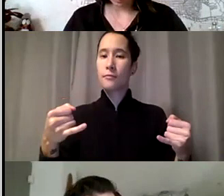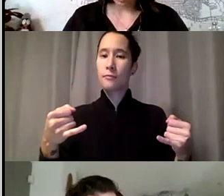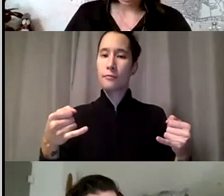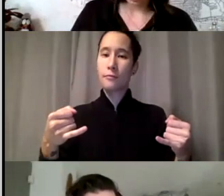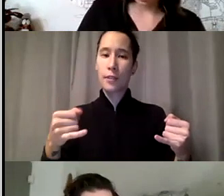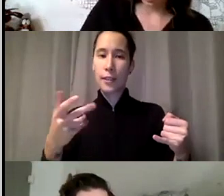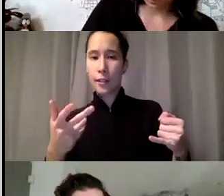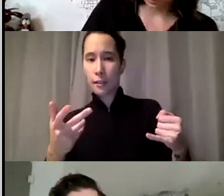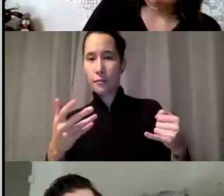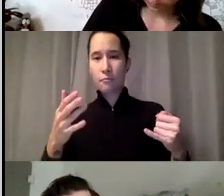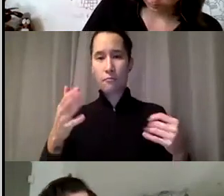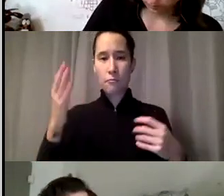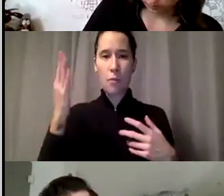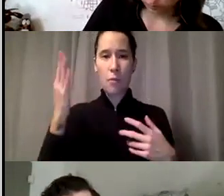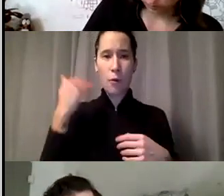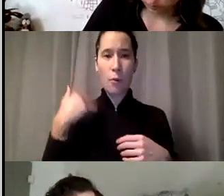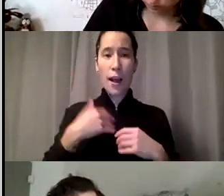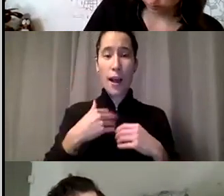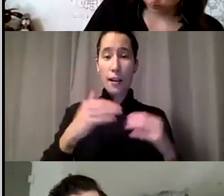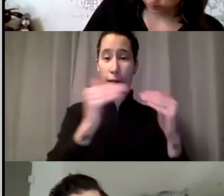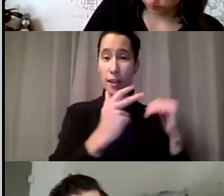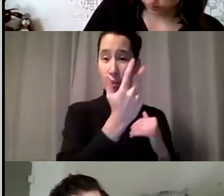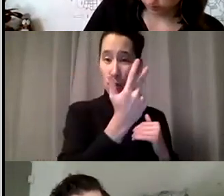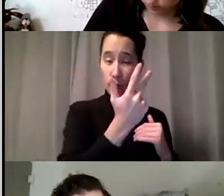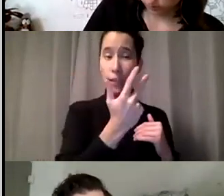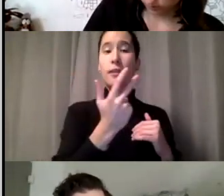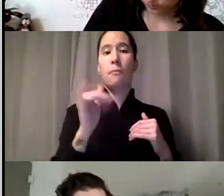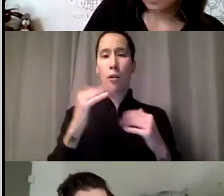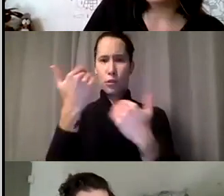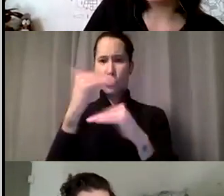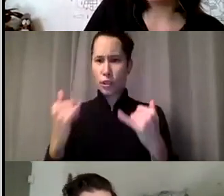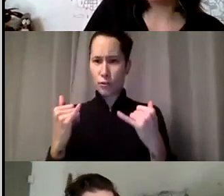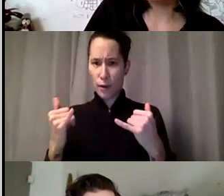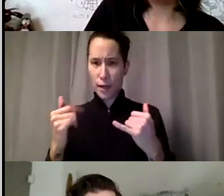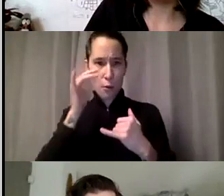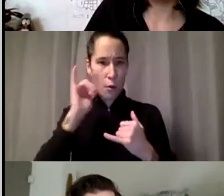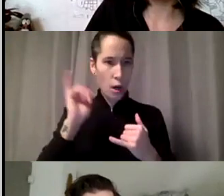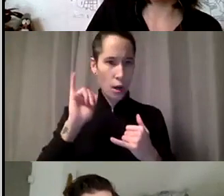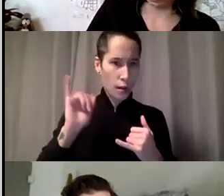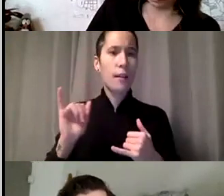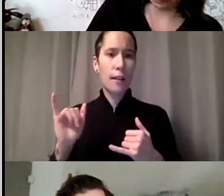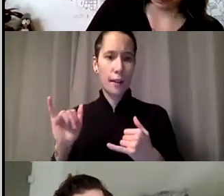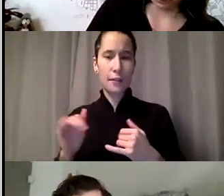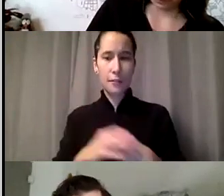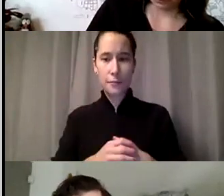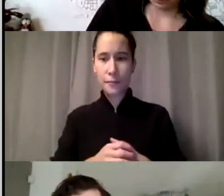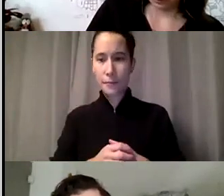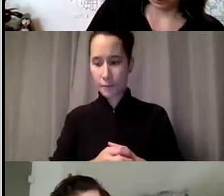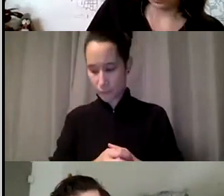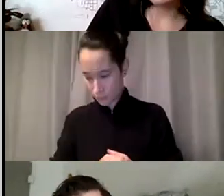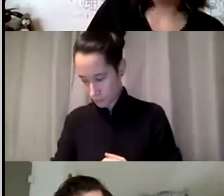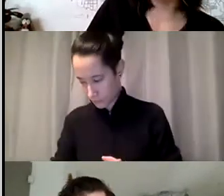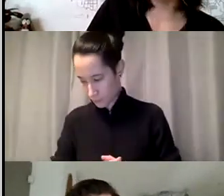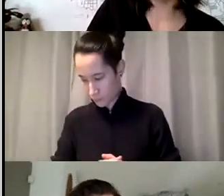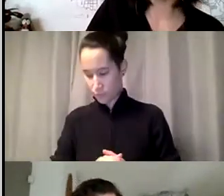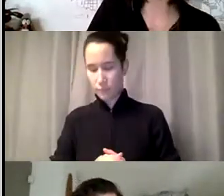we were in phase 3 and the restrictions we're in now could look like as the restrictions become can ease a